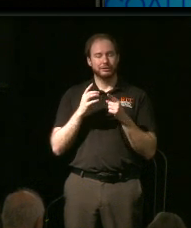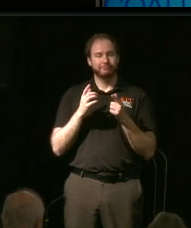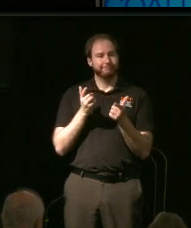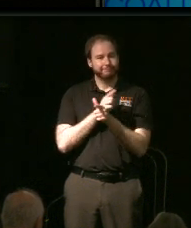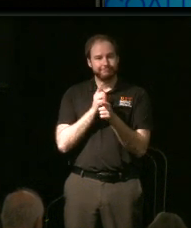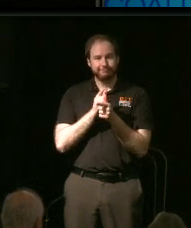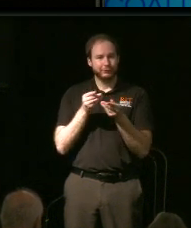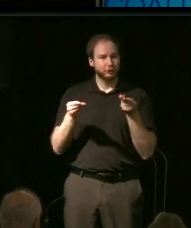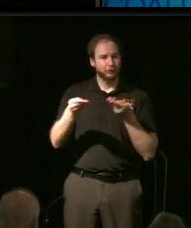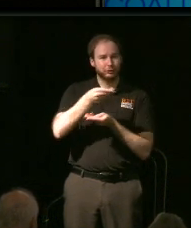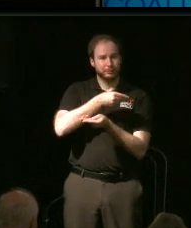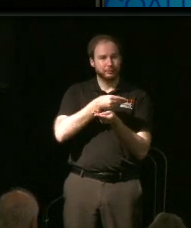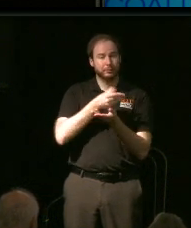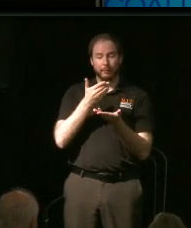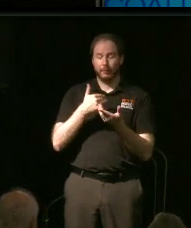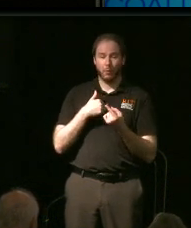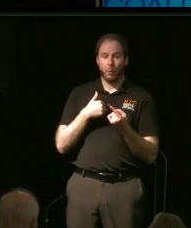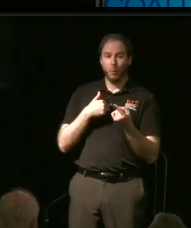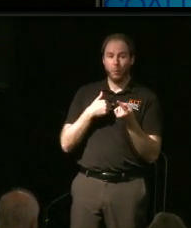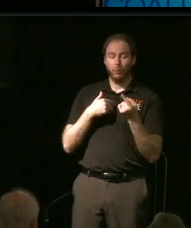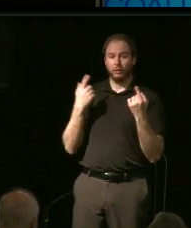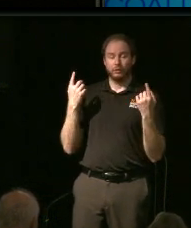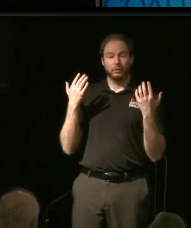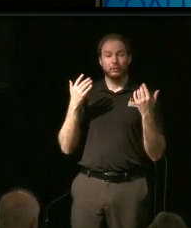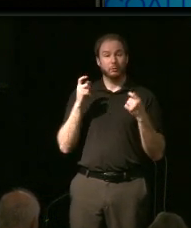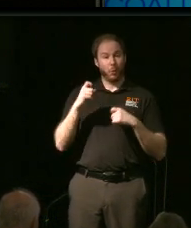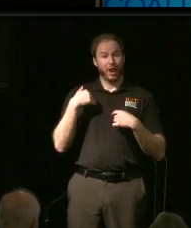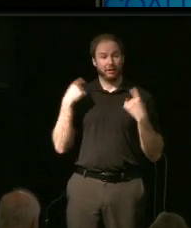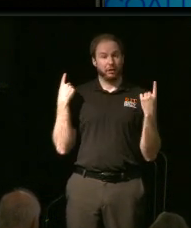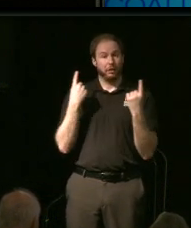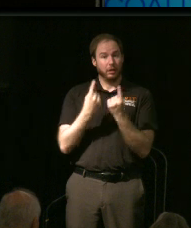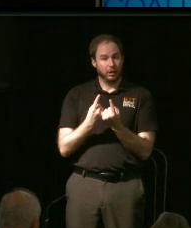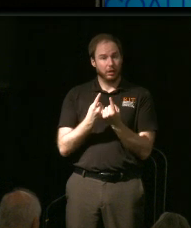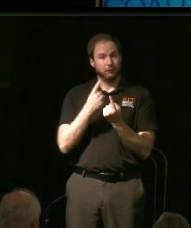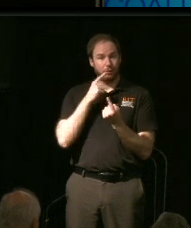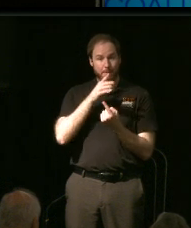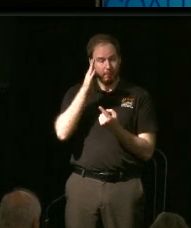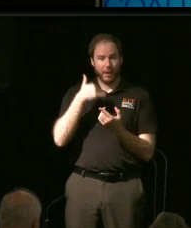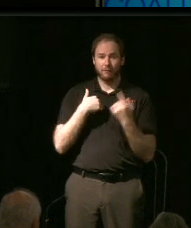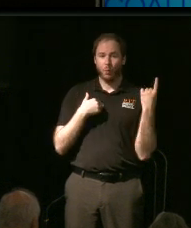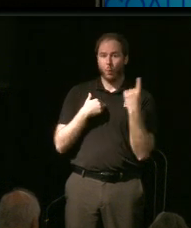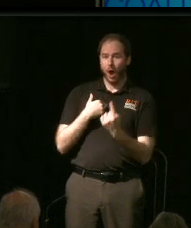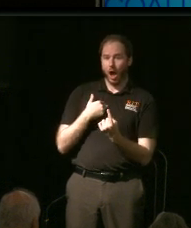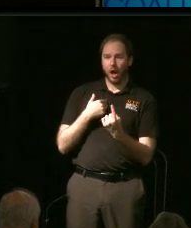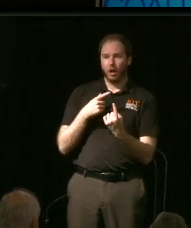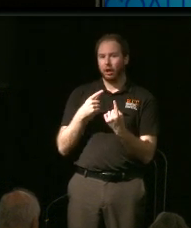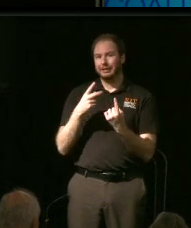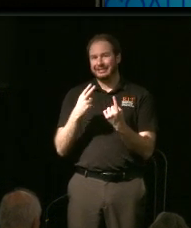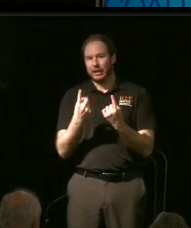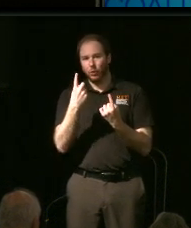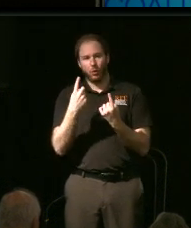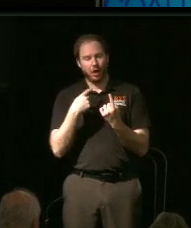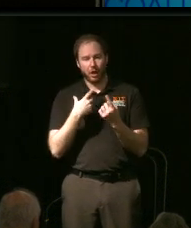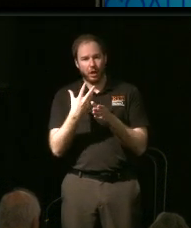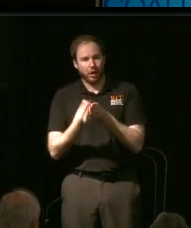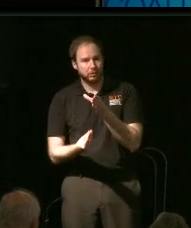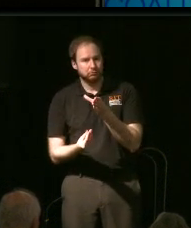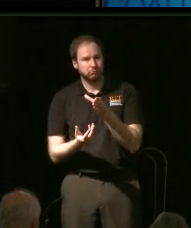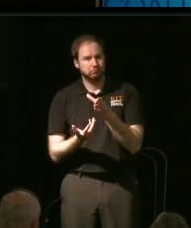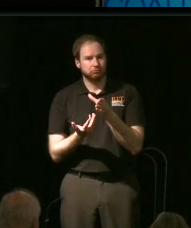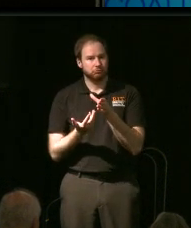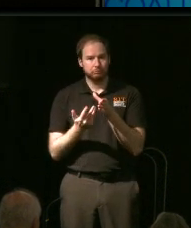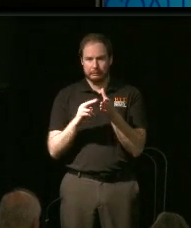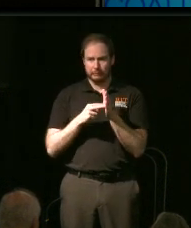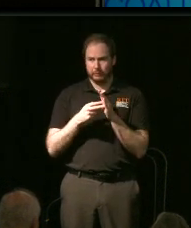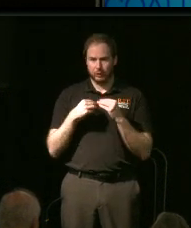inconclusive. Maybe you only have one copy of what's considered an Usher gene, and you can't find the second copy. So does that mean you don't